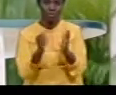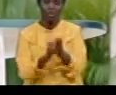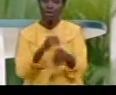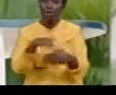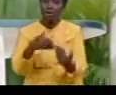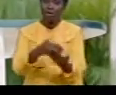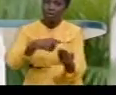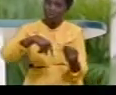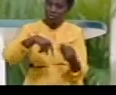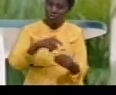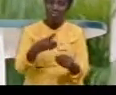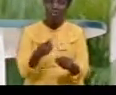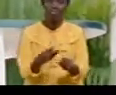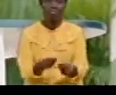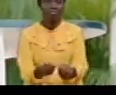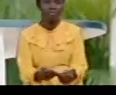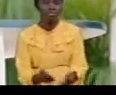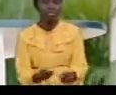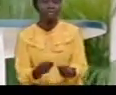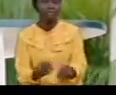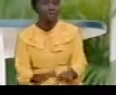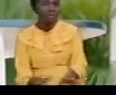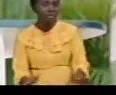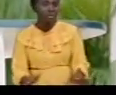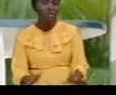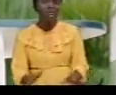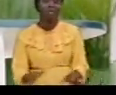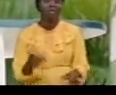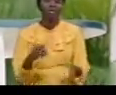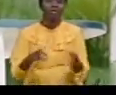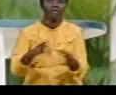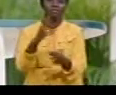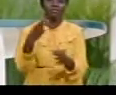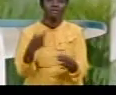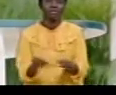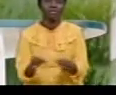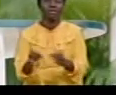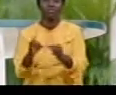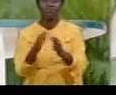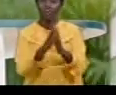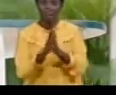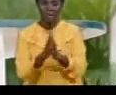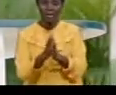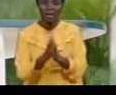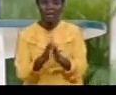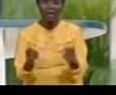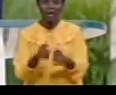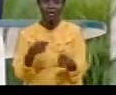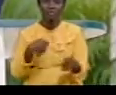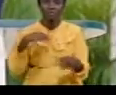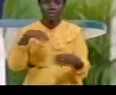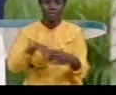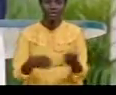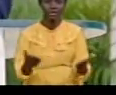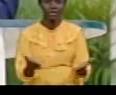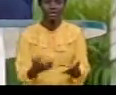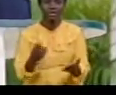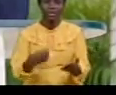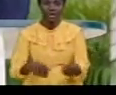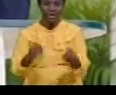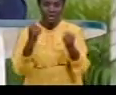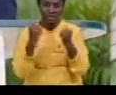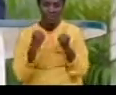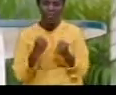I believe in my heart that as we enter into this celebration, the power of dullness of spirit is gone in